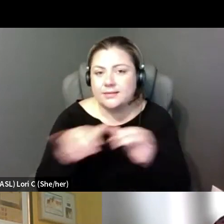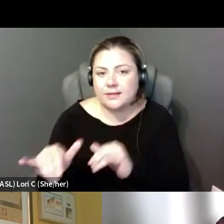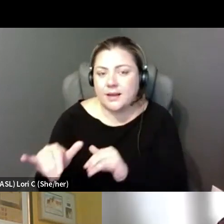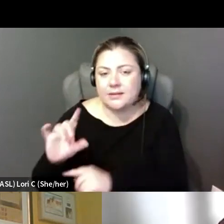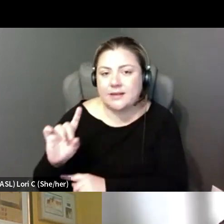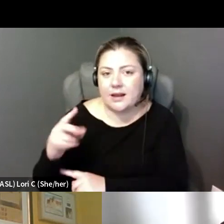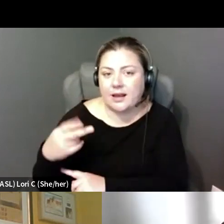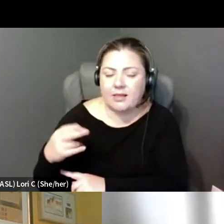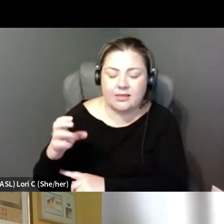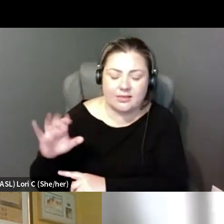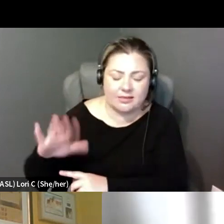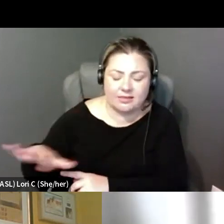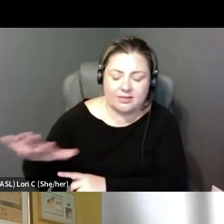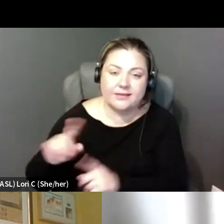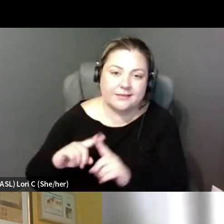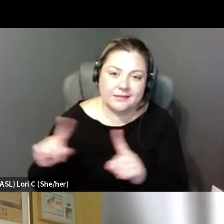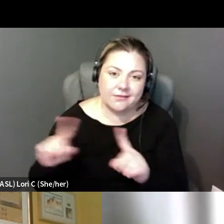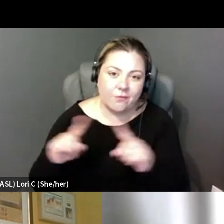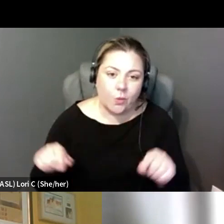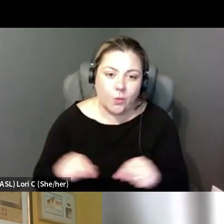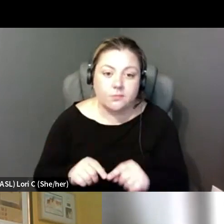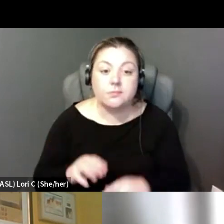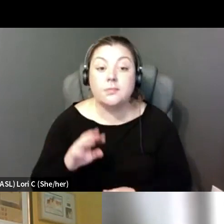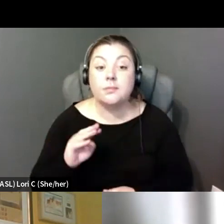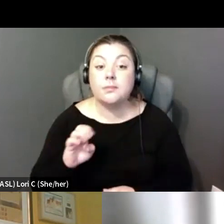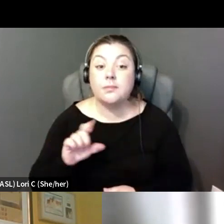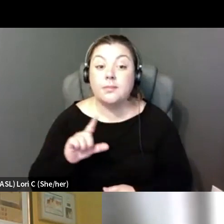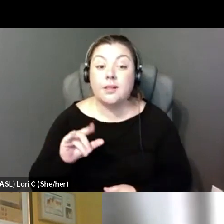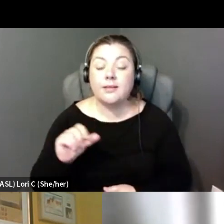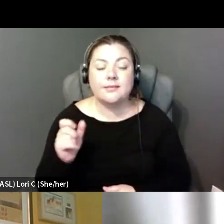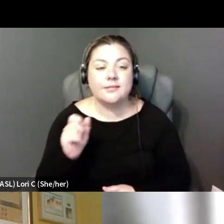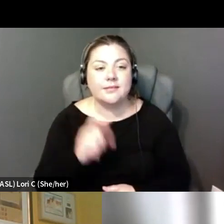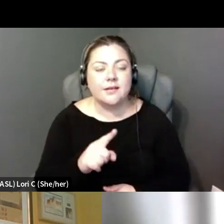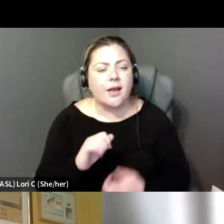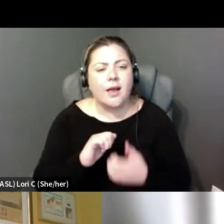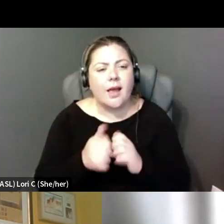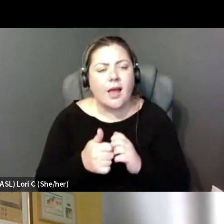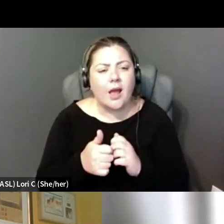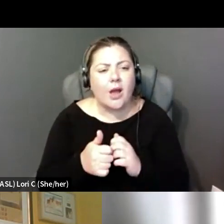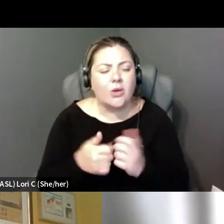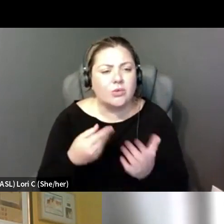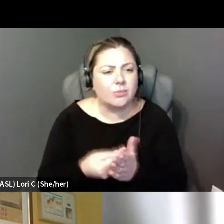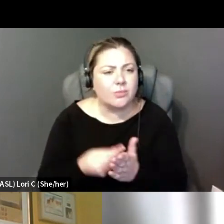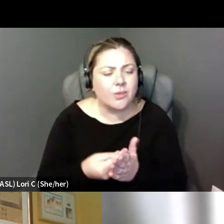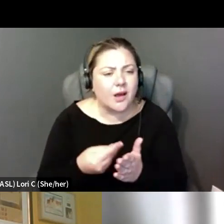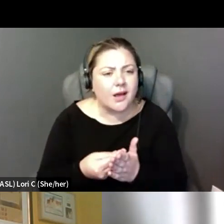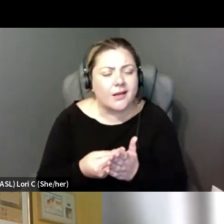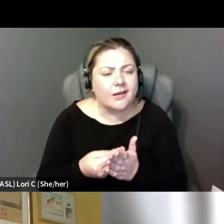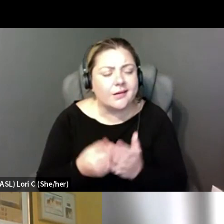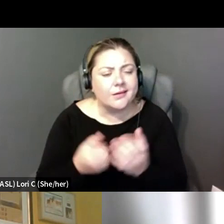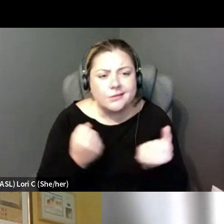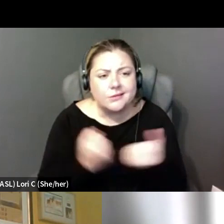So is there, how about funding that community participation piece? Is that shared by